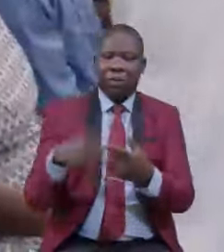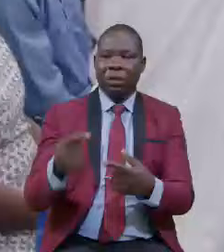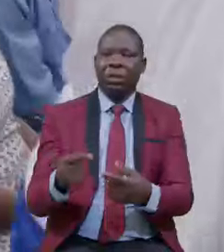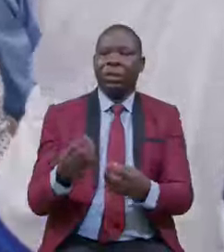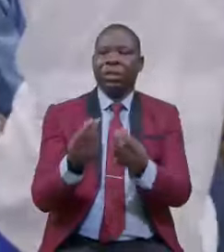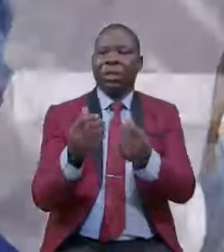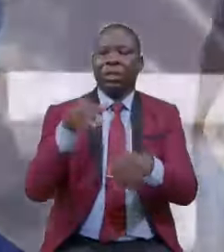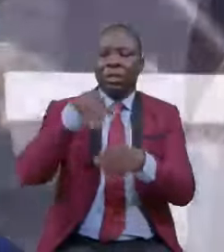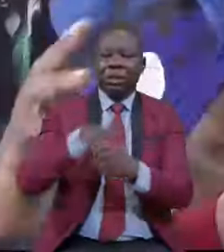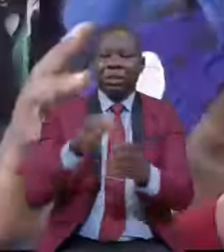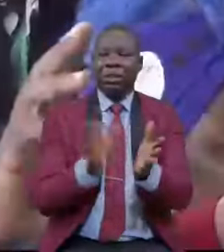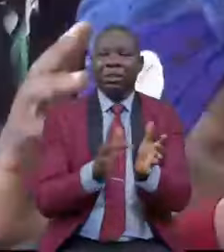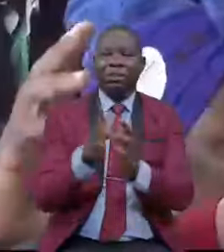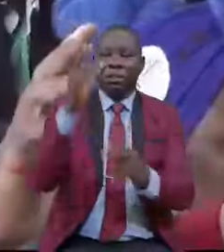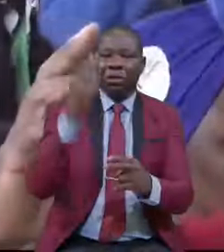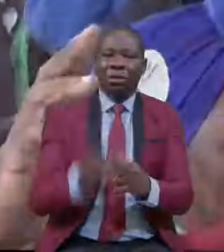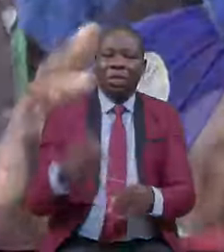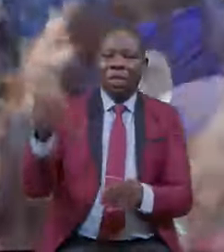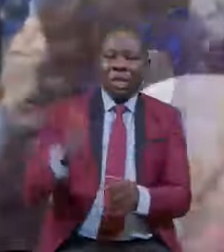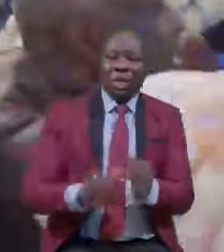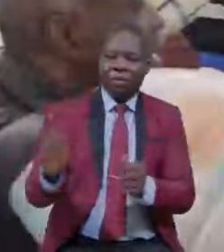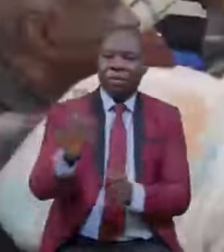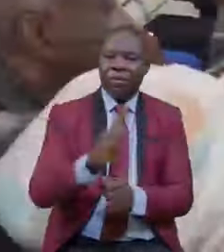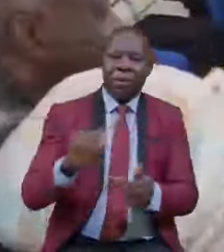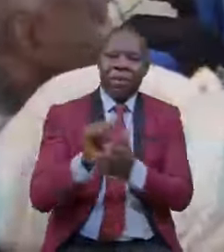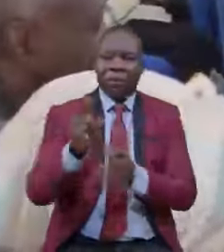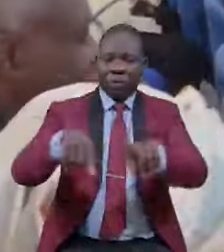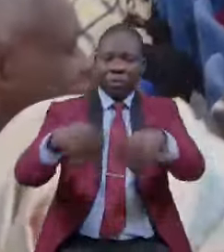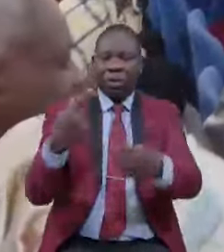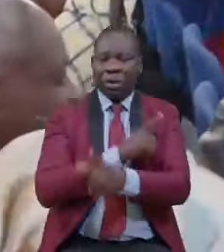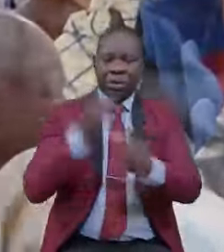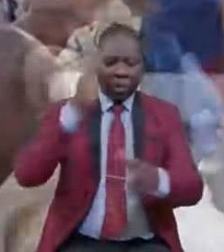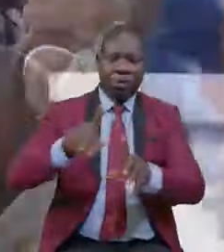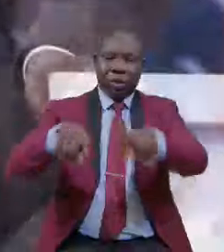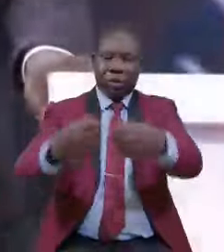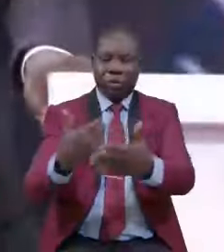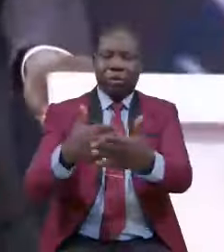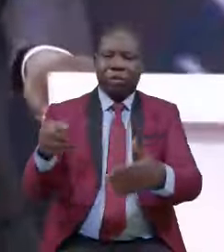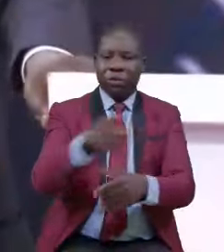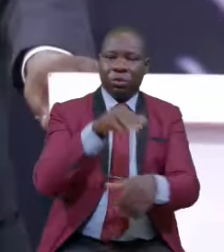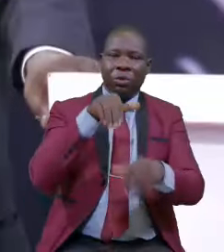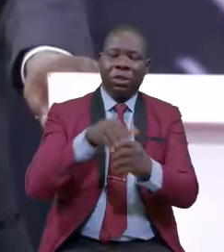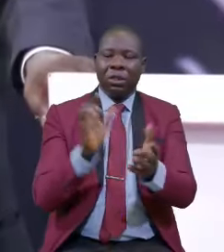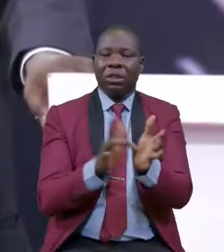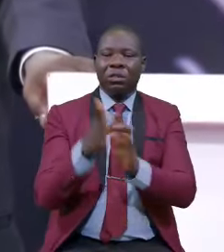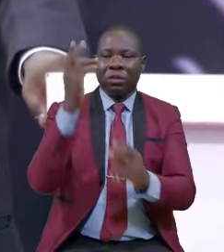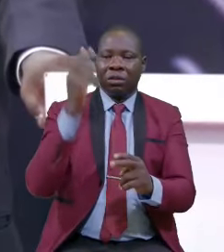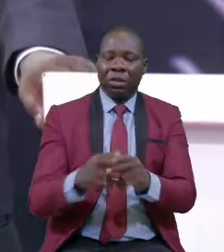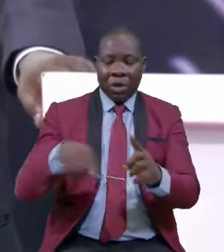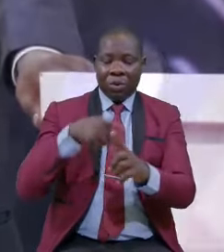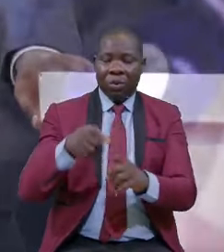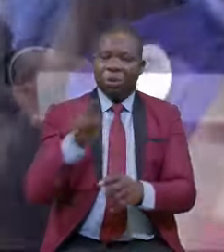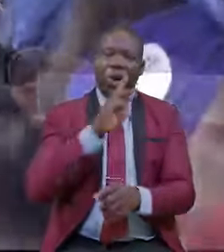Yeah. Everywhere you go, the Lord will go before you. Yeah. While you are there, the Lord will be with